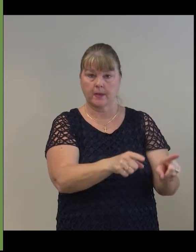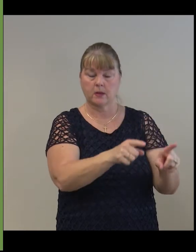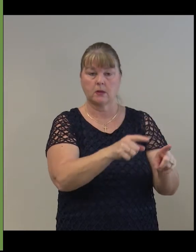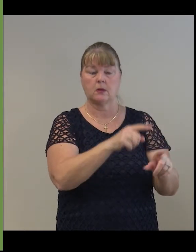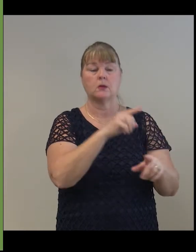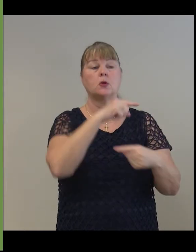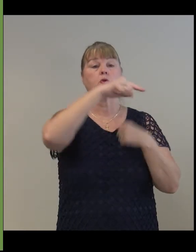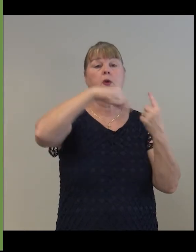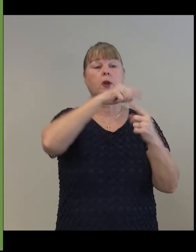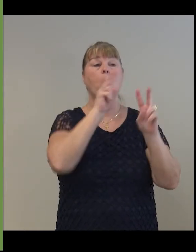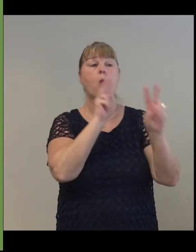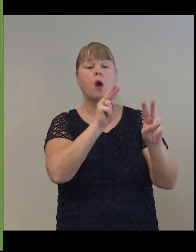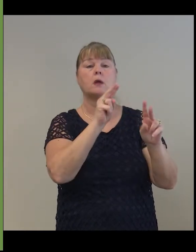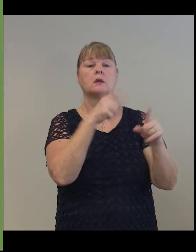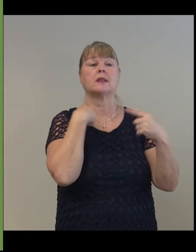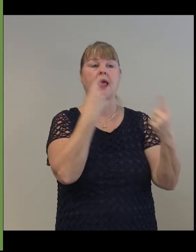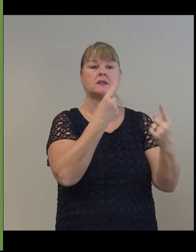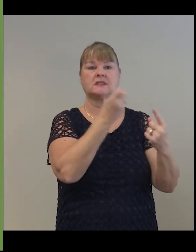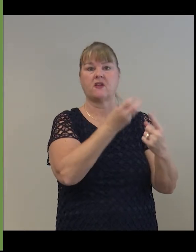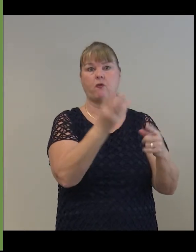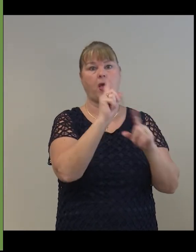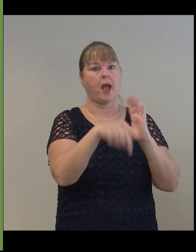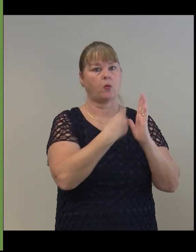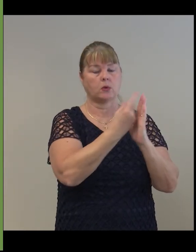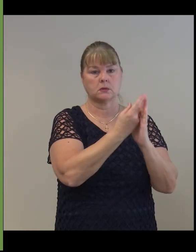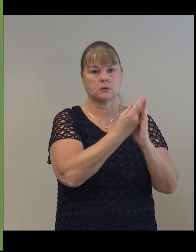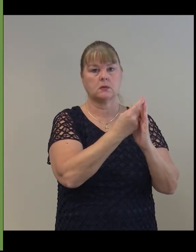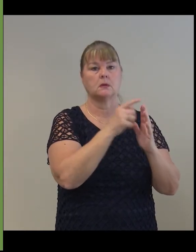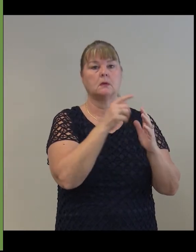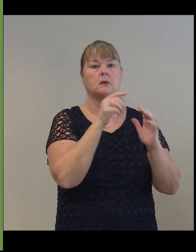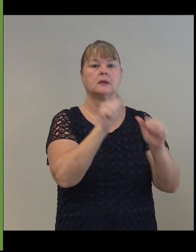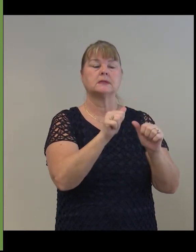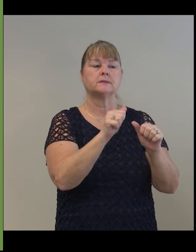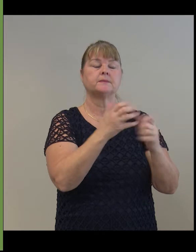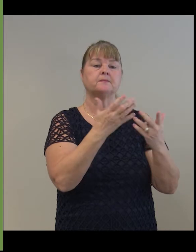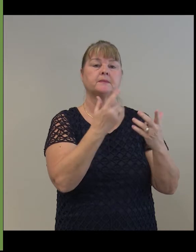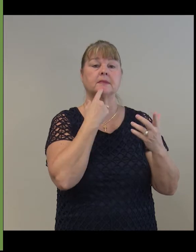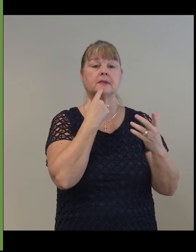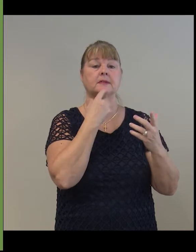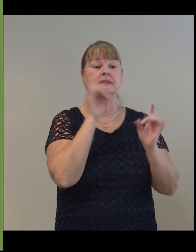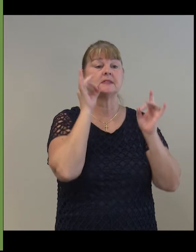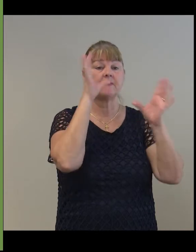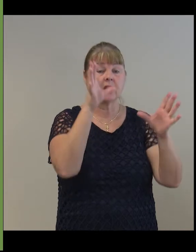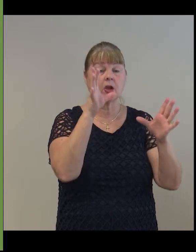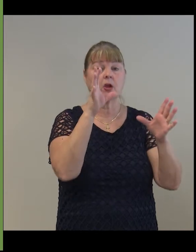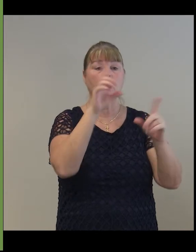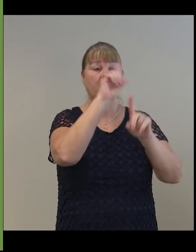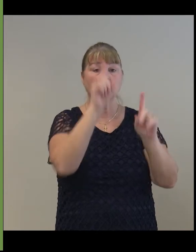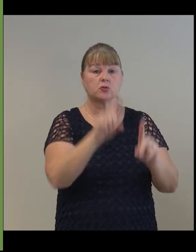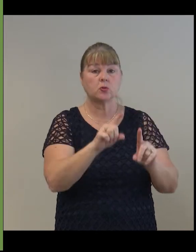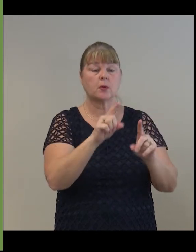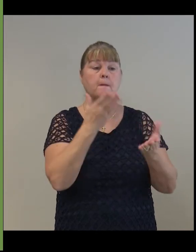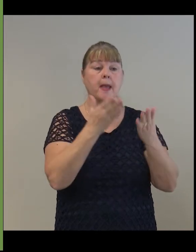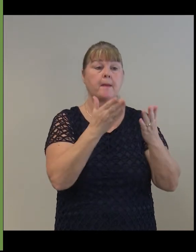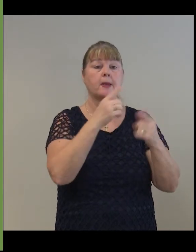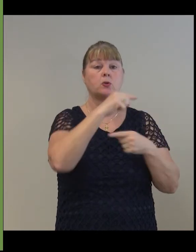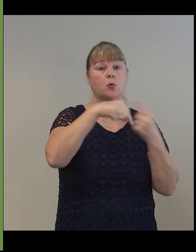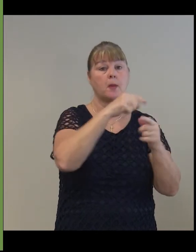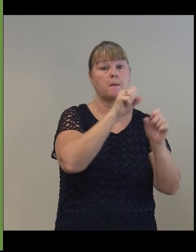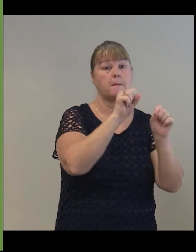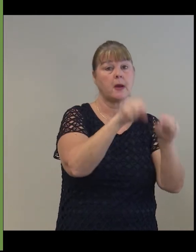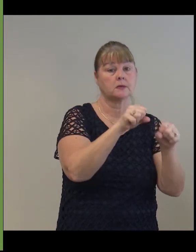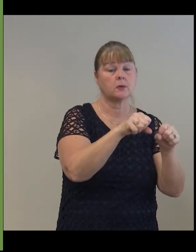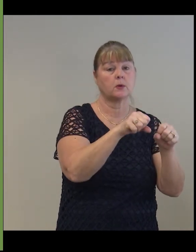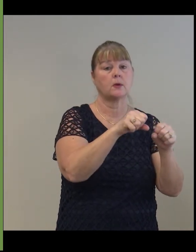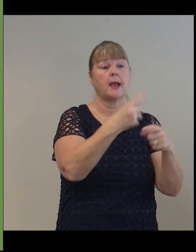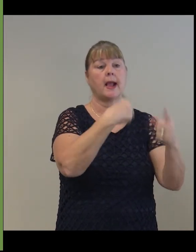say that a severe thunderstorm likely to bring tornadoes in is coming into this area. Be on the lookout